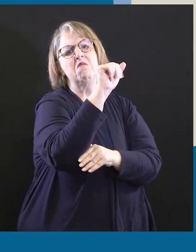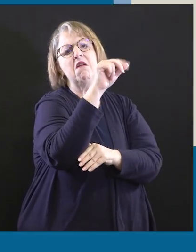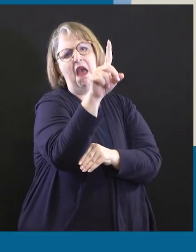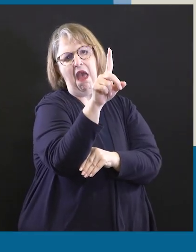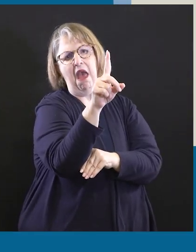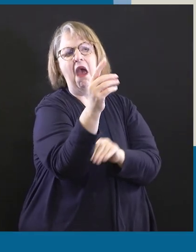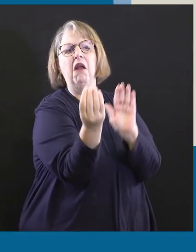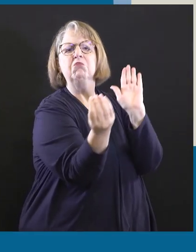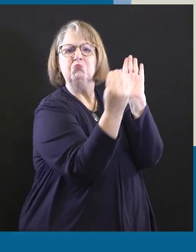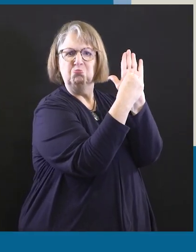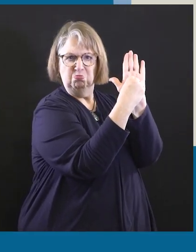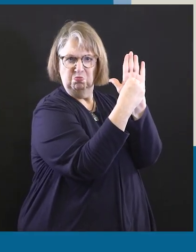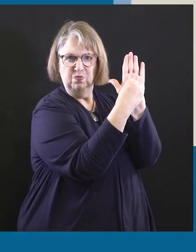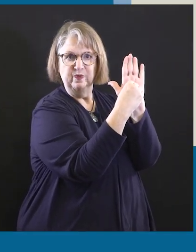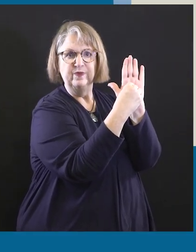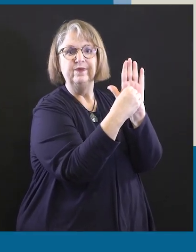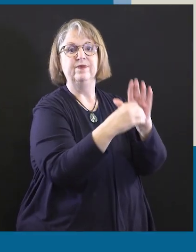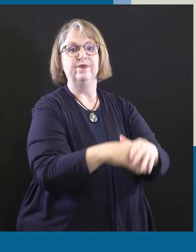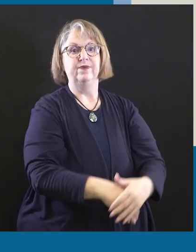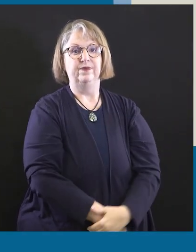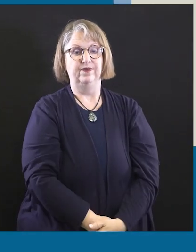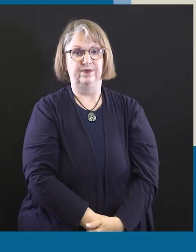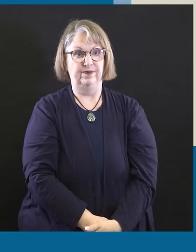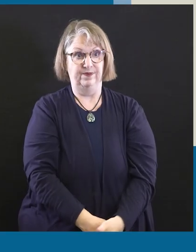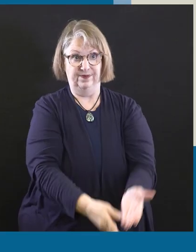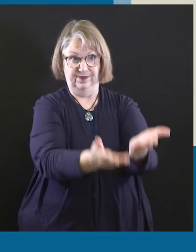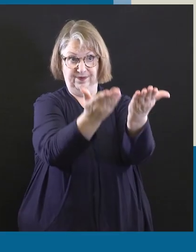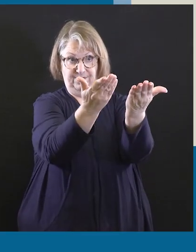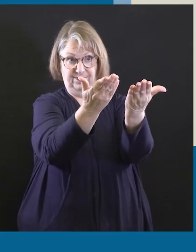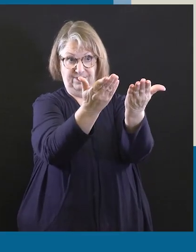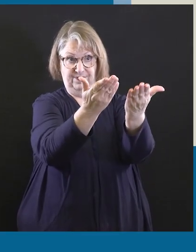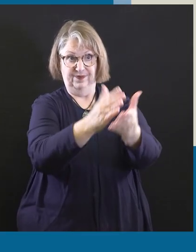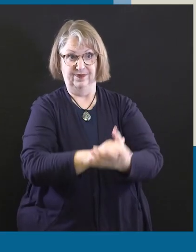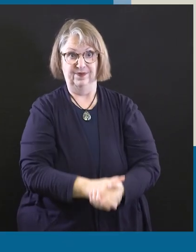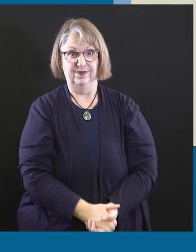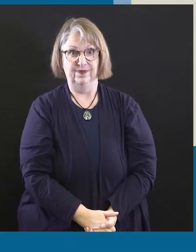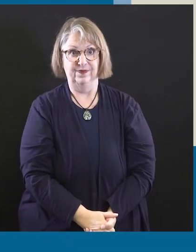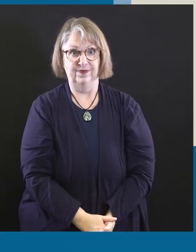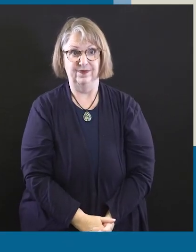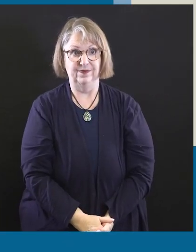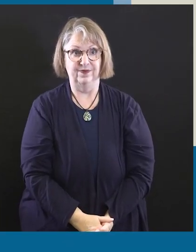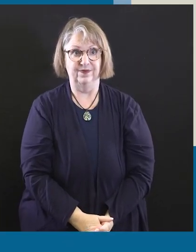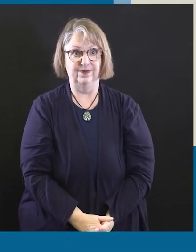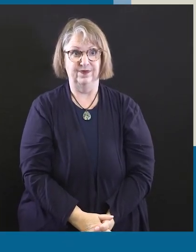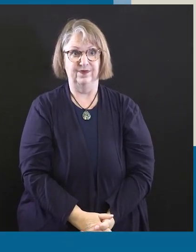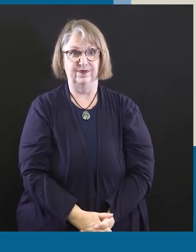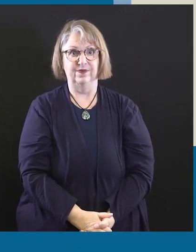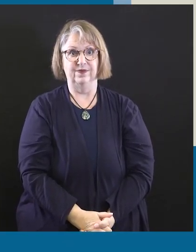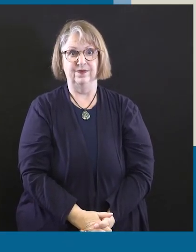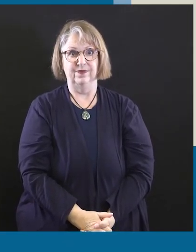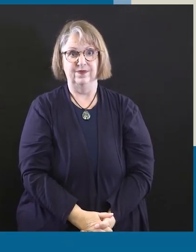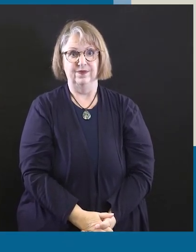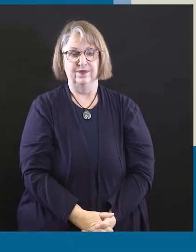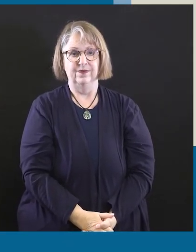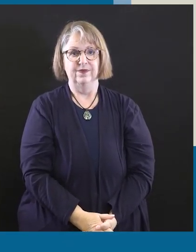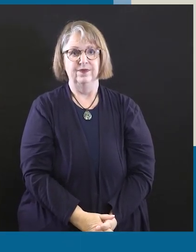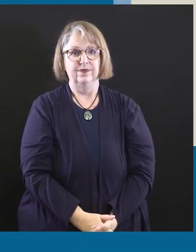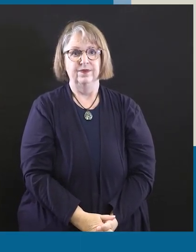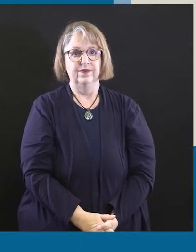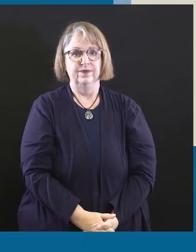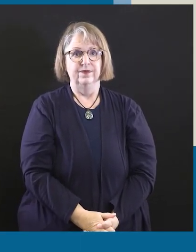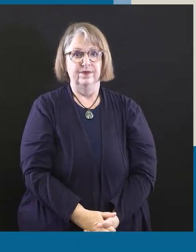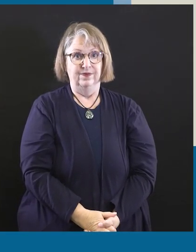For example, if you have the name of a person, you can enter that information.